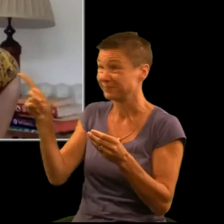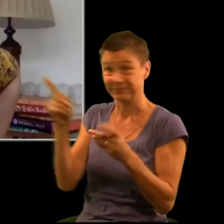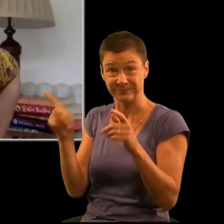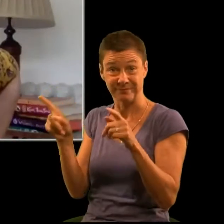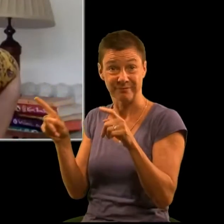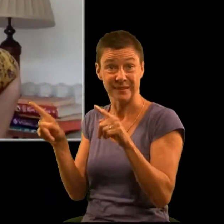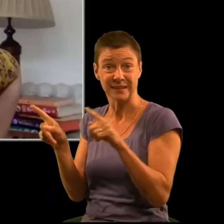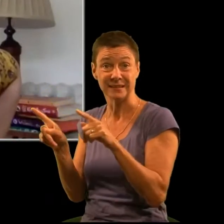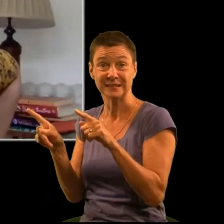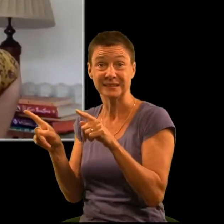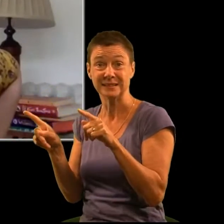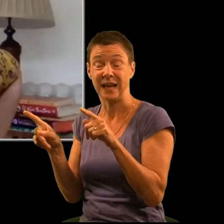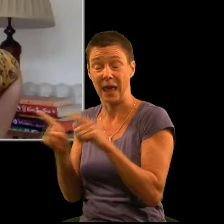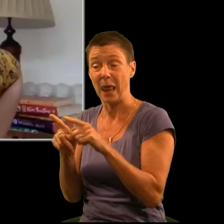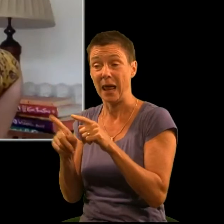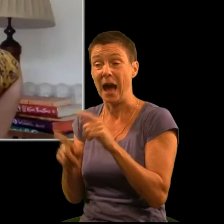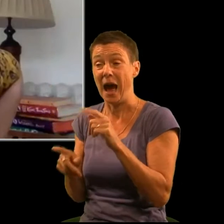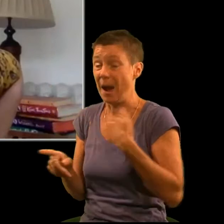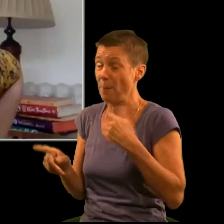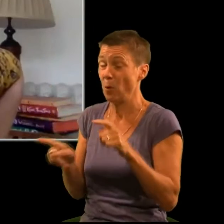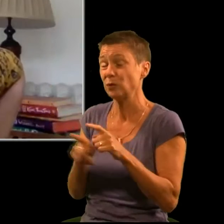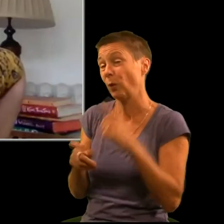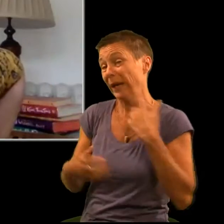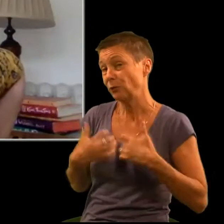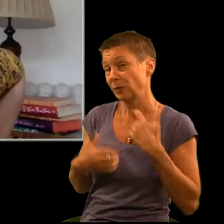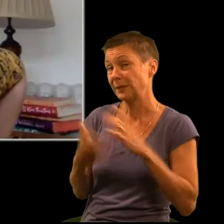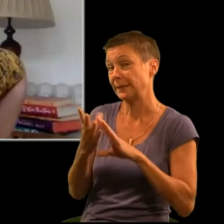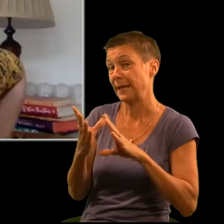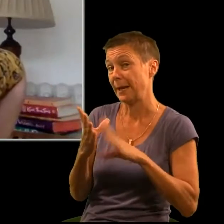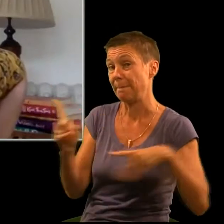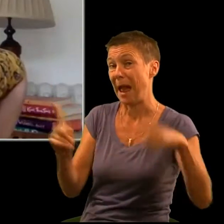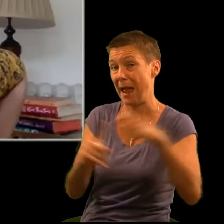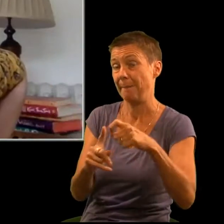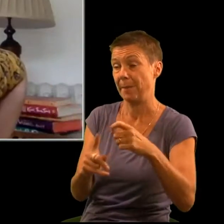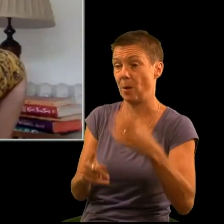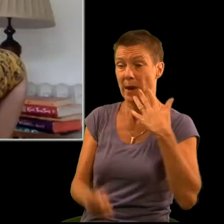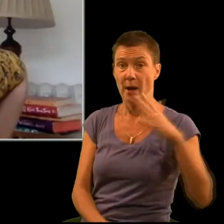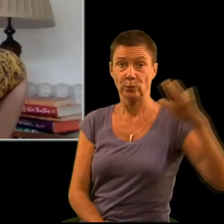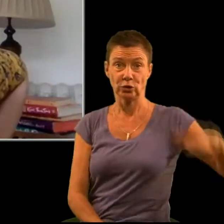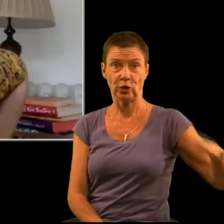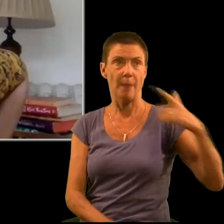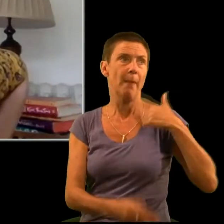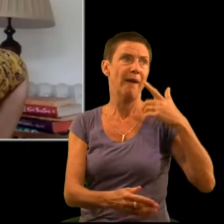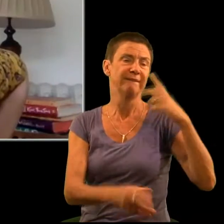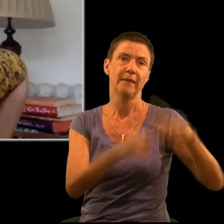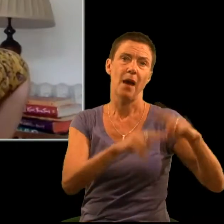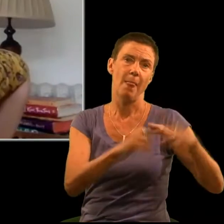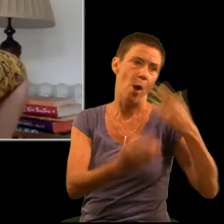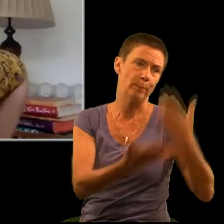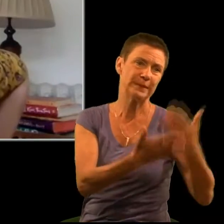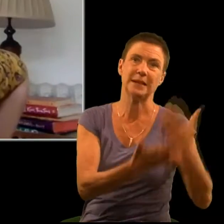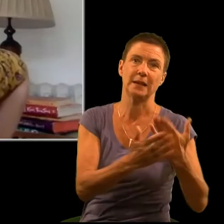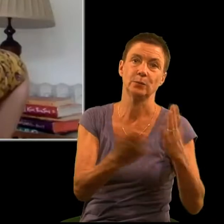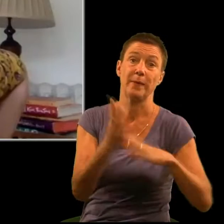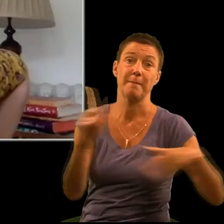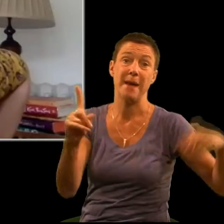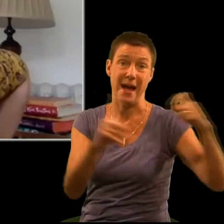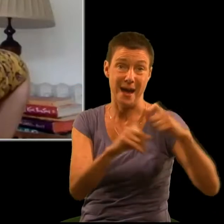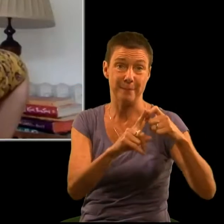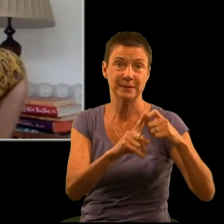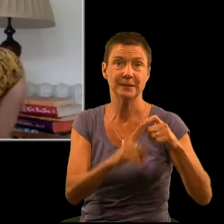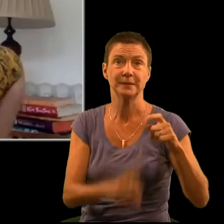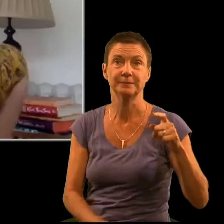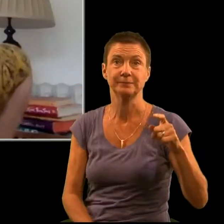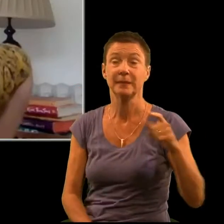mapmaker's daughter. I'm very interested in maps, and was, as a child, my father was obsessed with maps. He actually loved